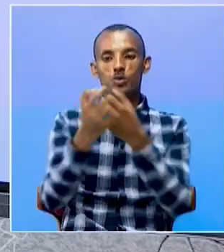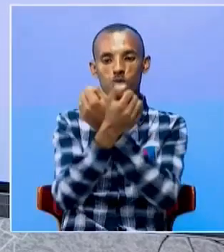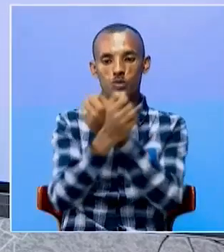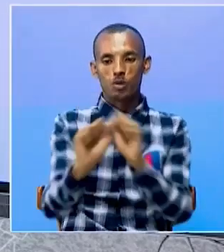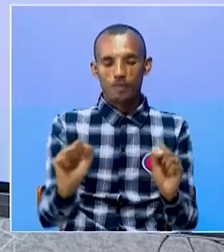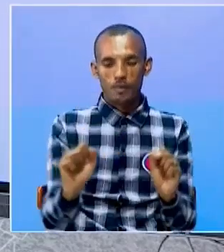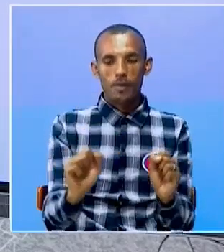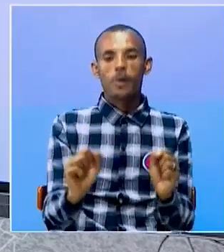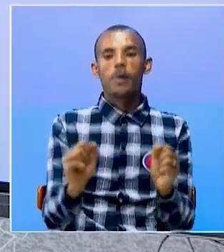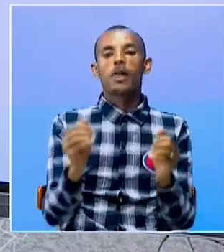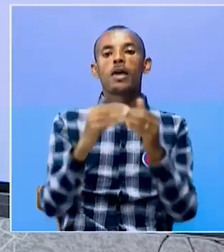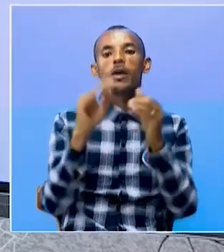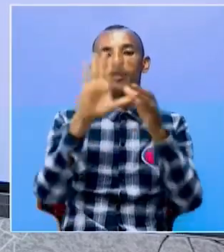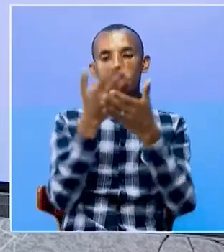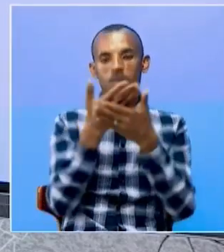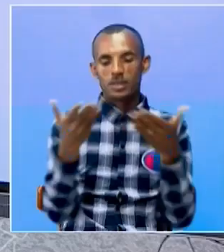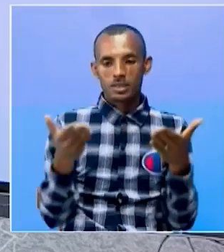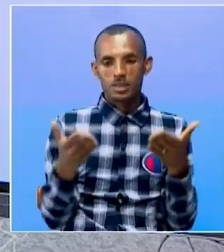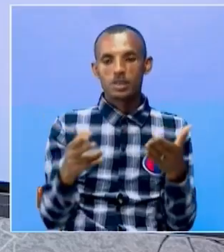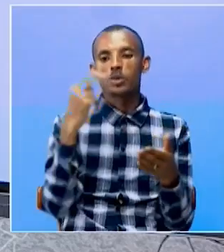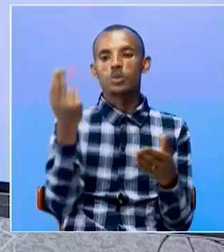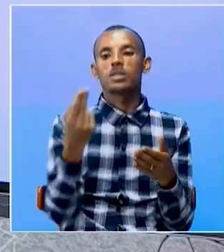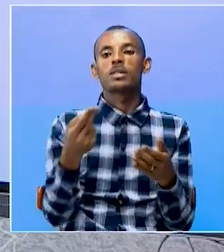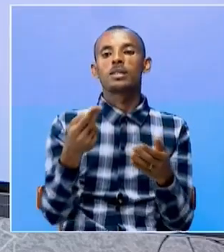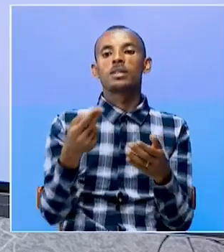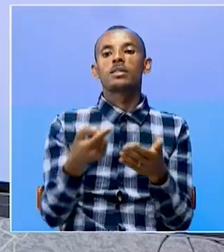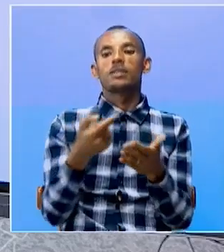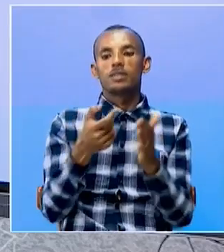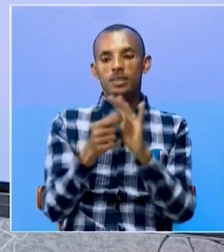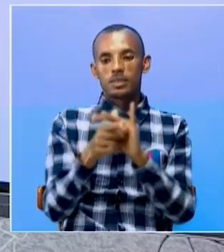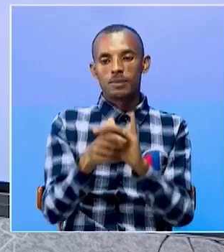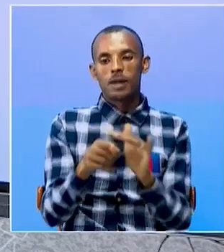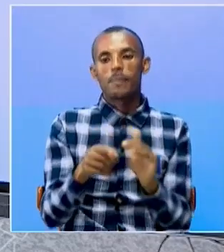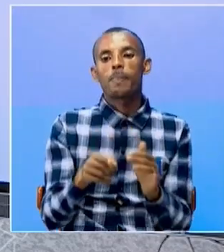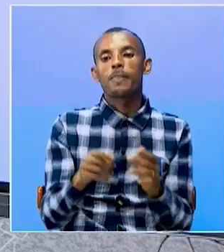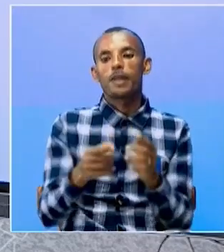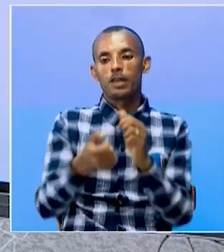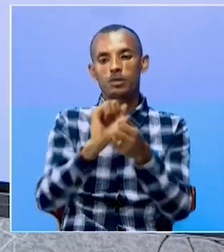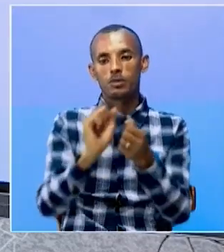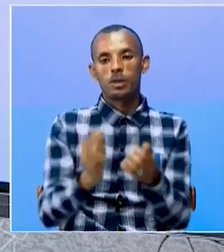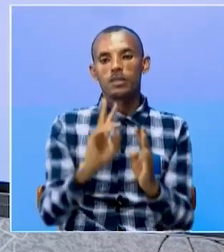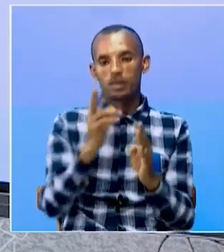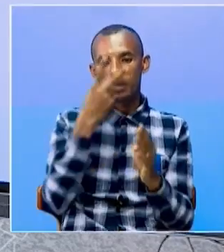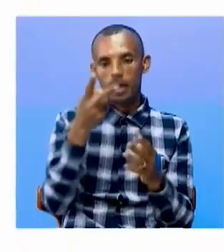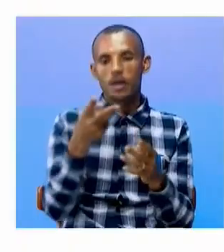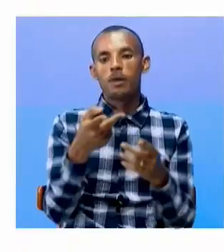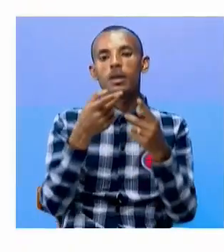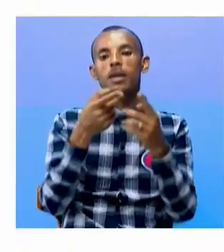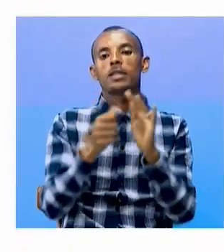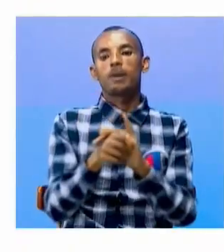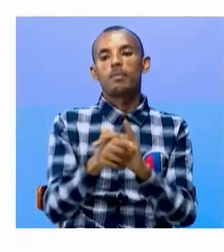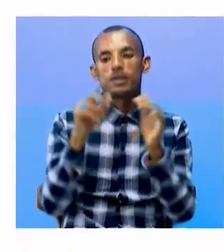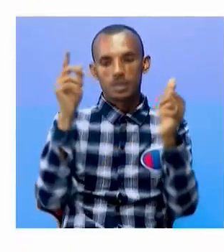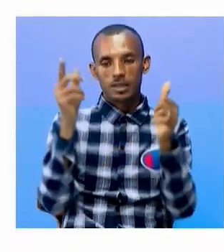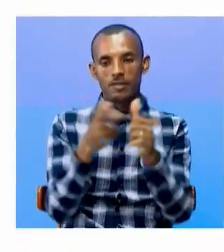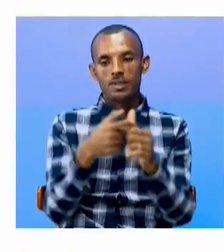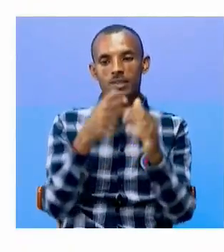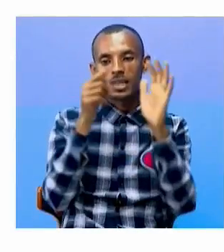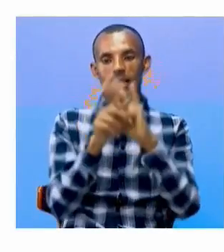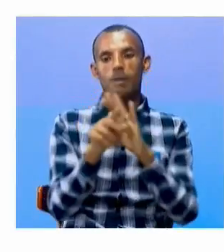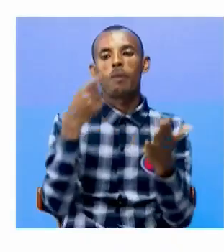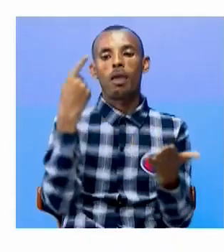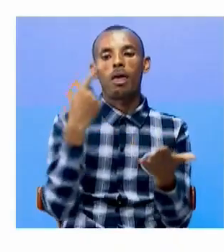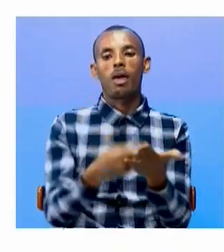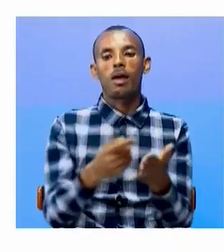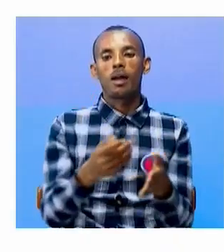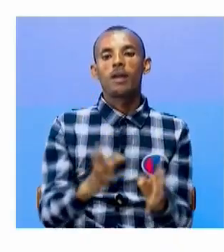equations. So using such transformation, let's try to see examples. So the first example here, let's